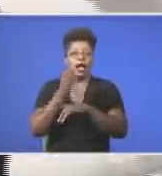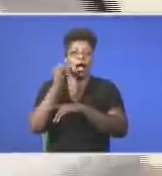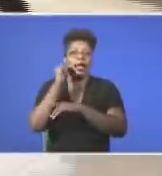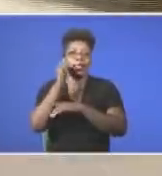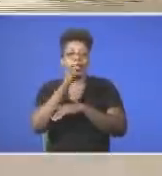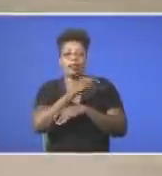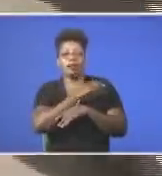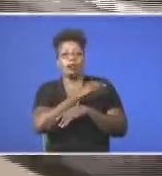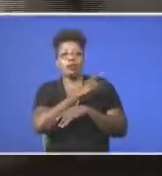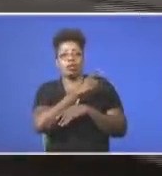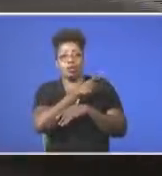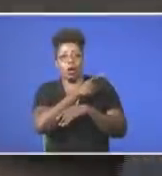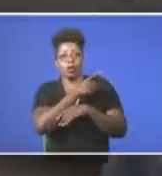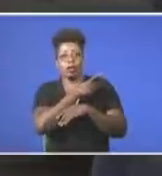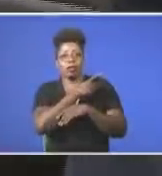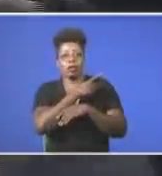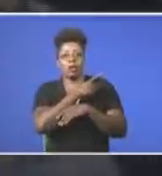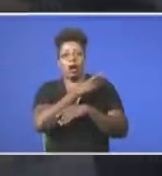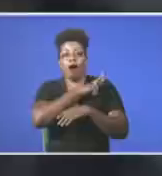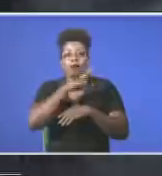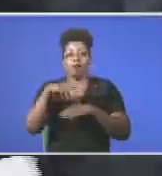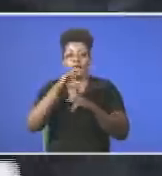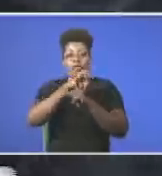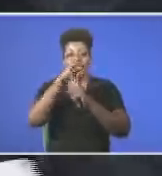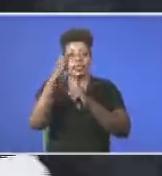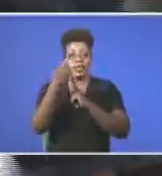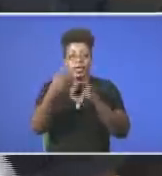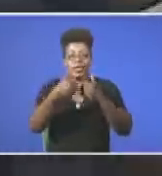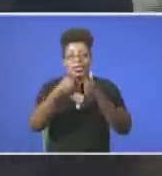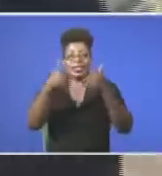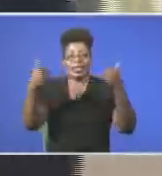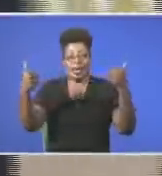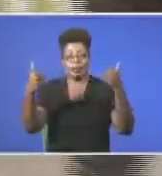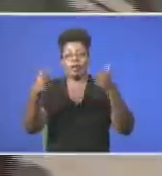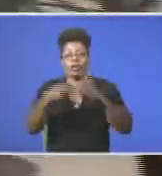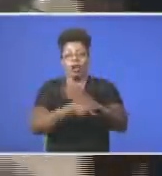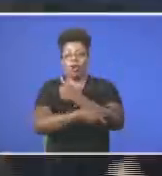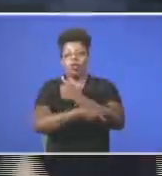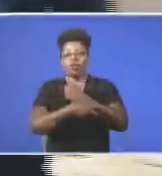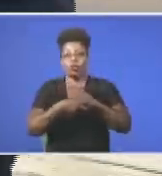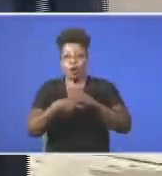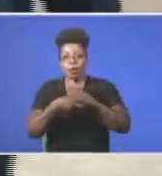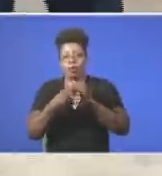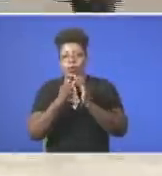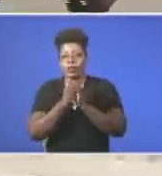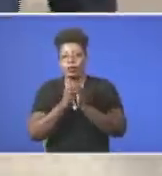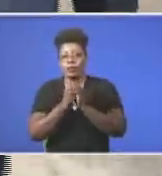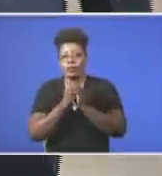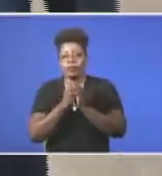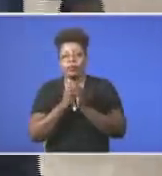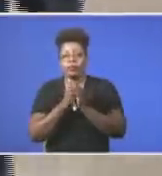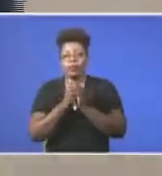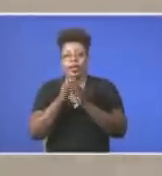as Kaylana McDonald, of Royalty Estates, in a separate armed robbery matter. Police say on July